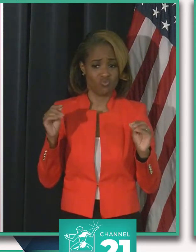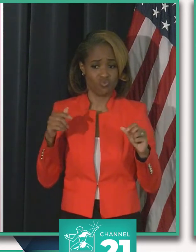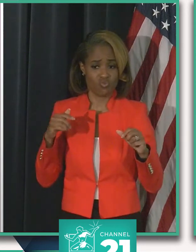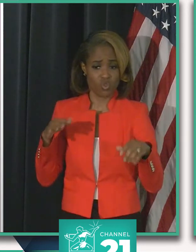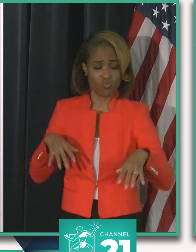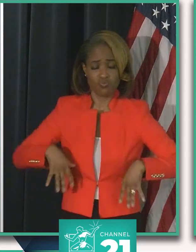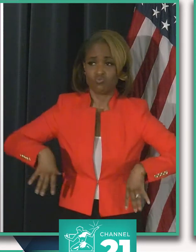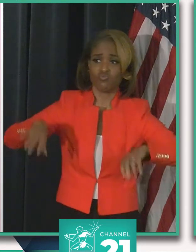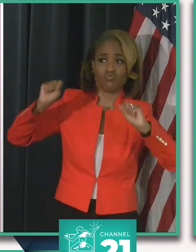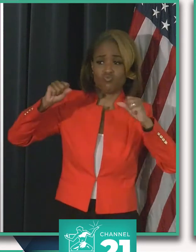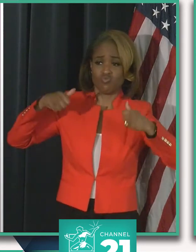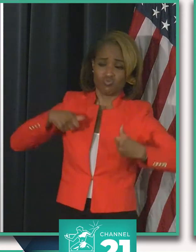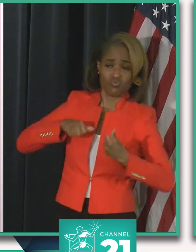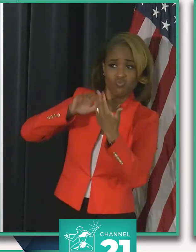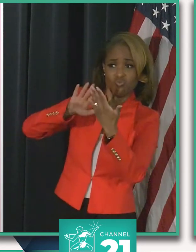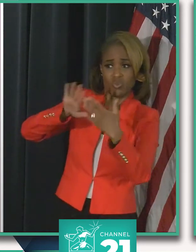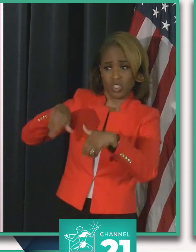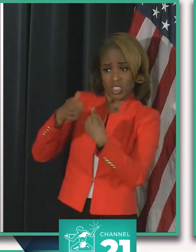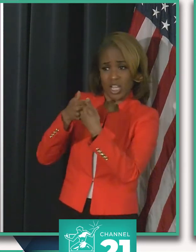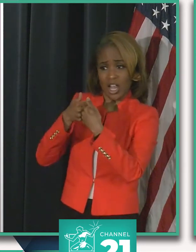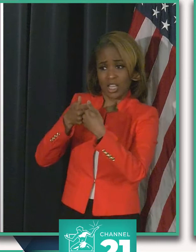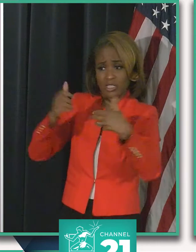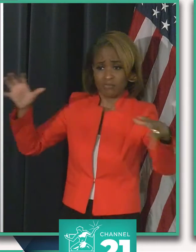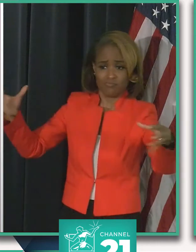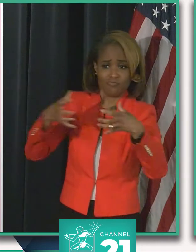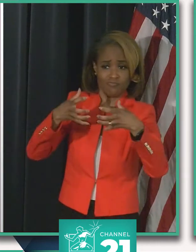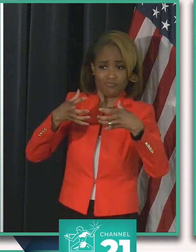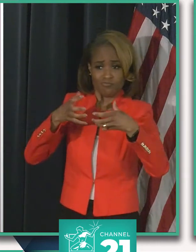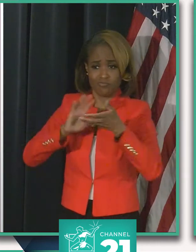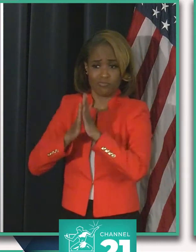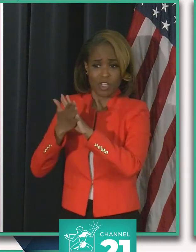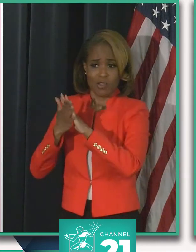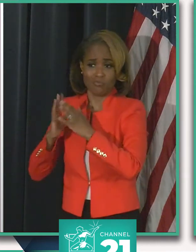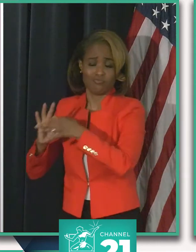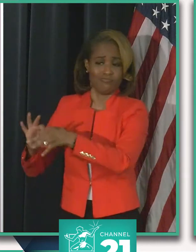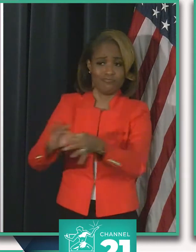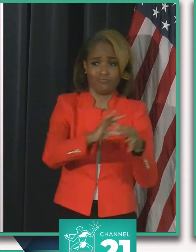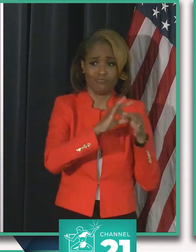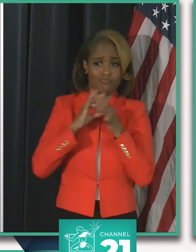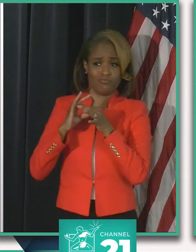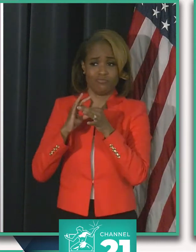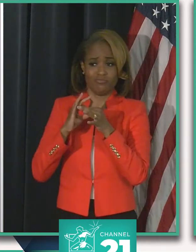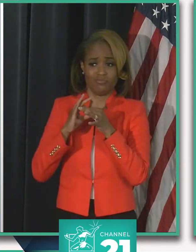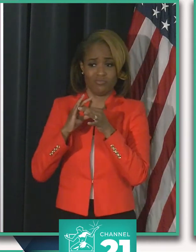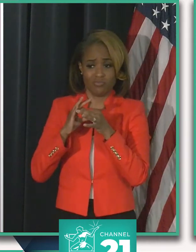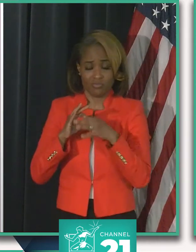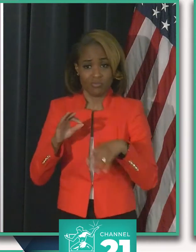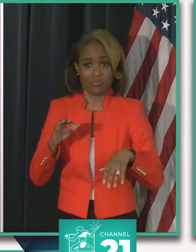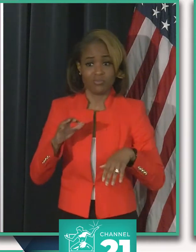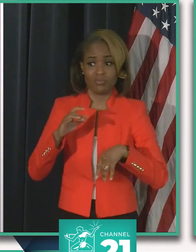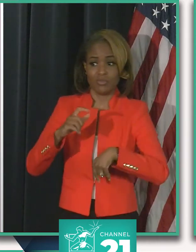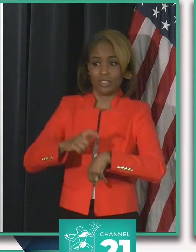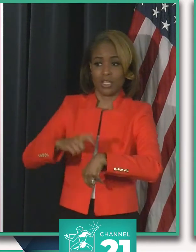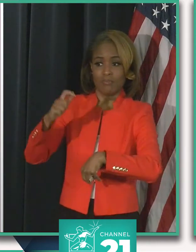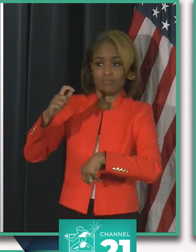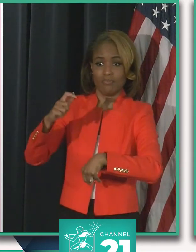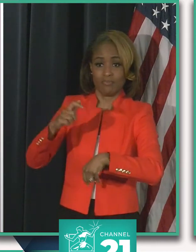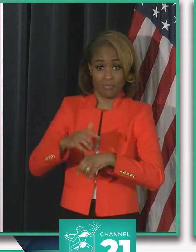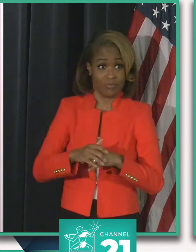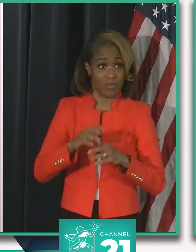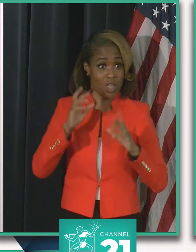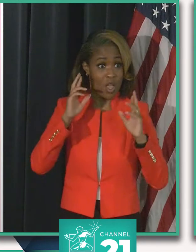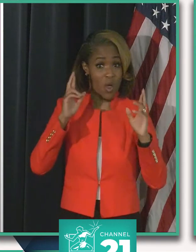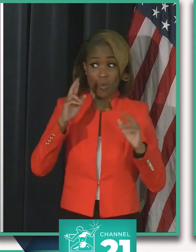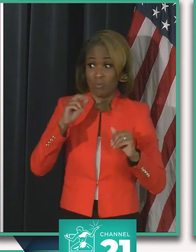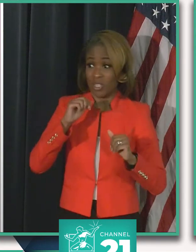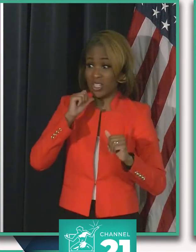and bring the city together and unite under one umbrella time. All right. Well, I hope he doesn't